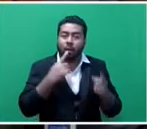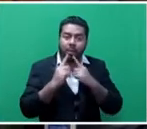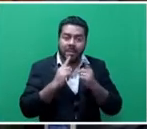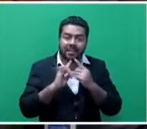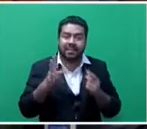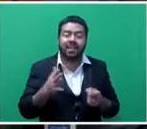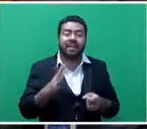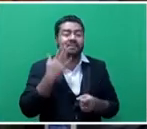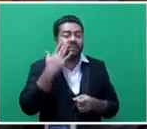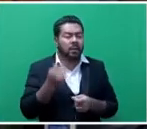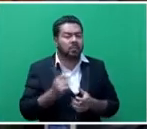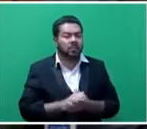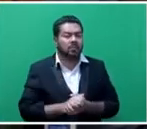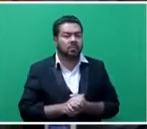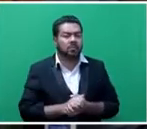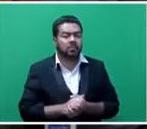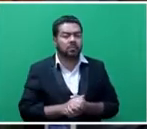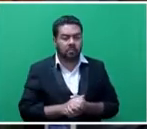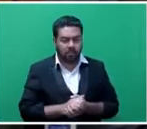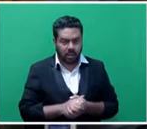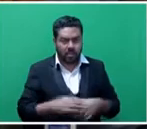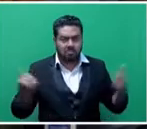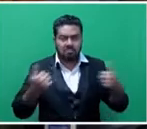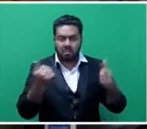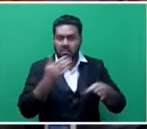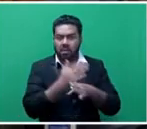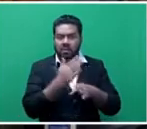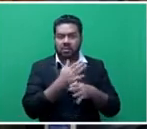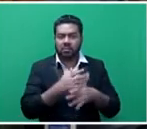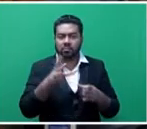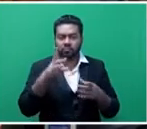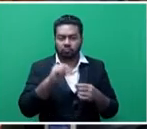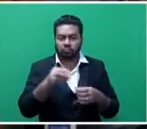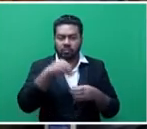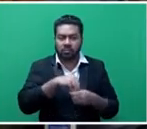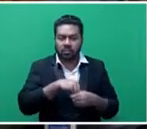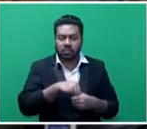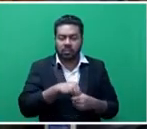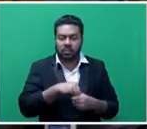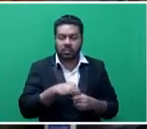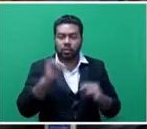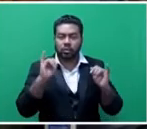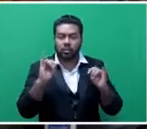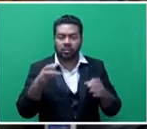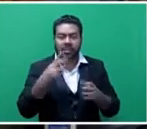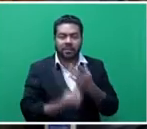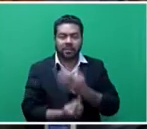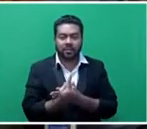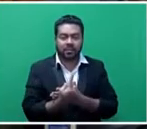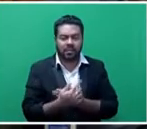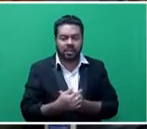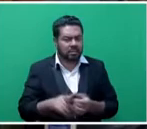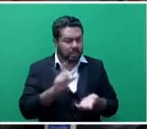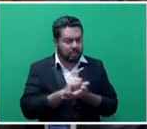found significant work has been undertaken to address issues raised in the audit. It is clear